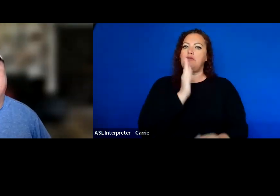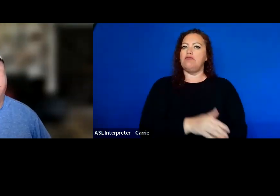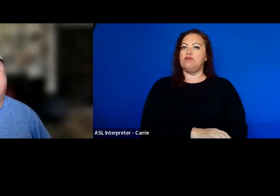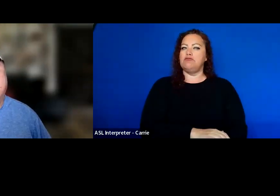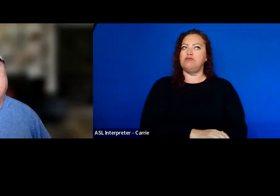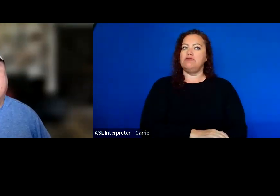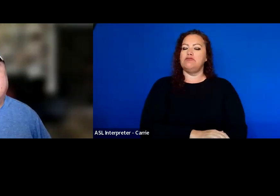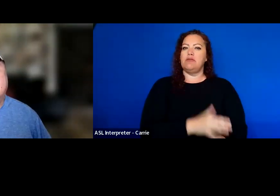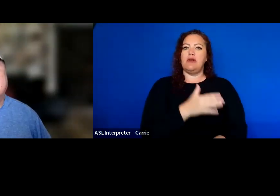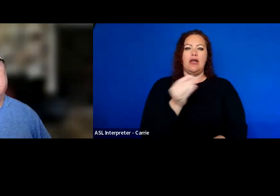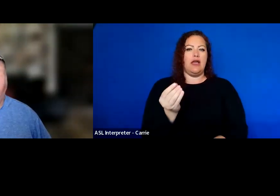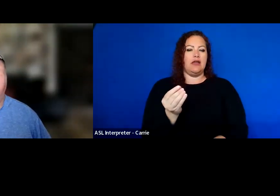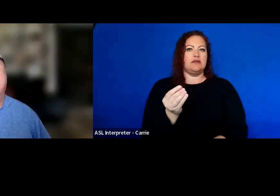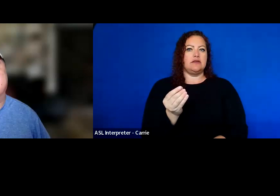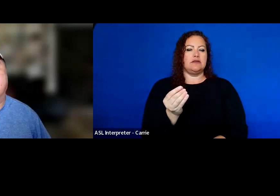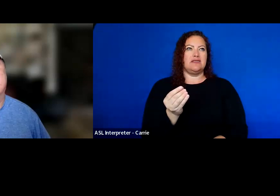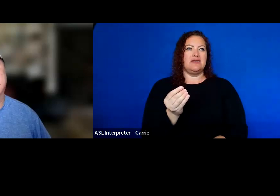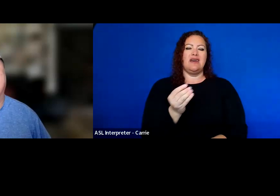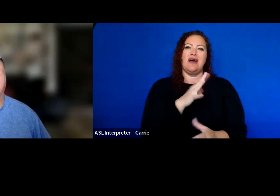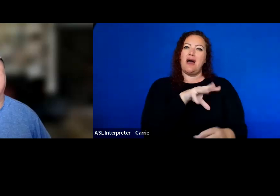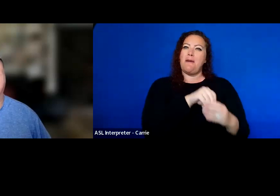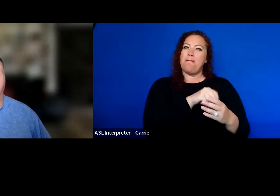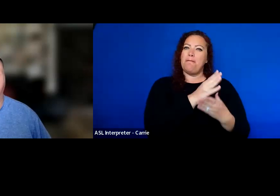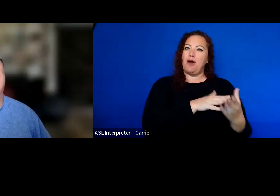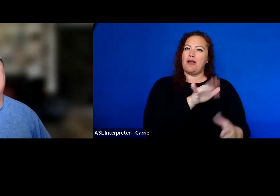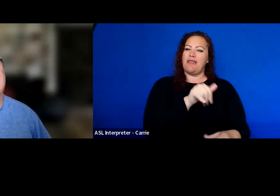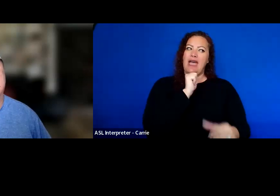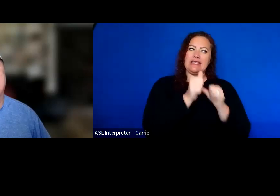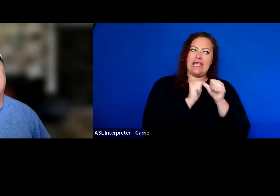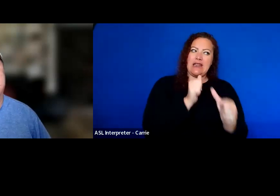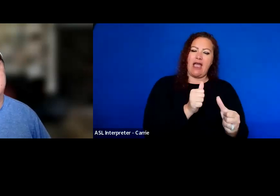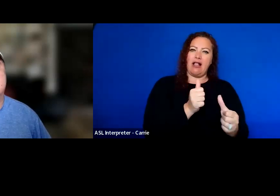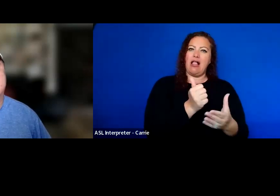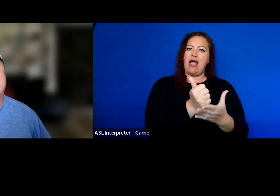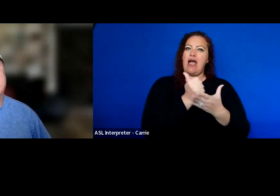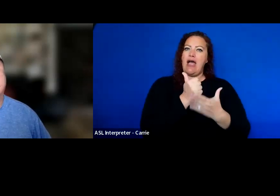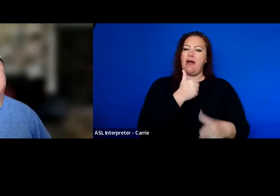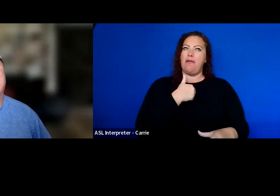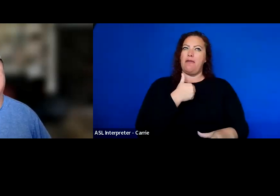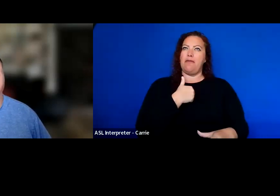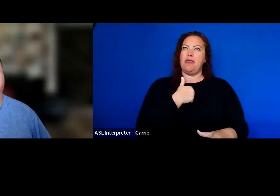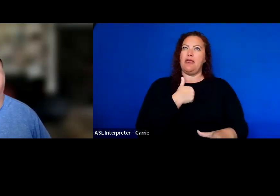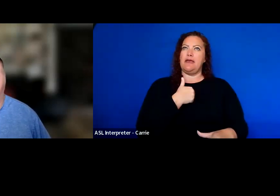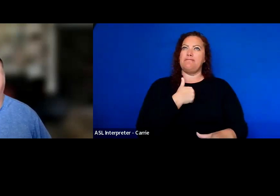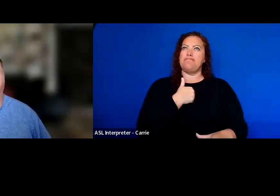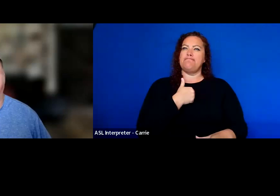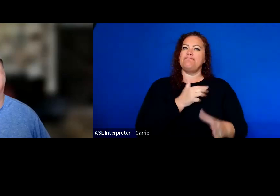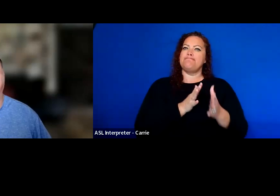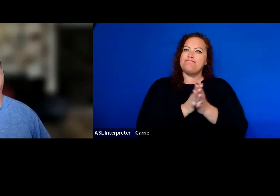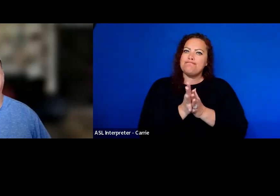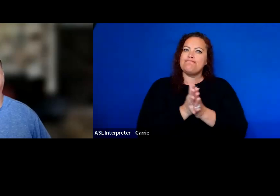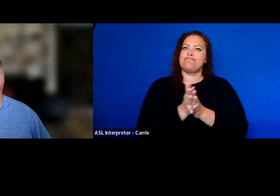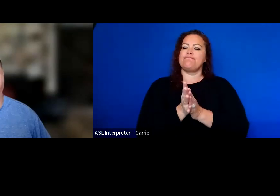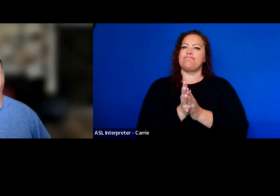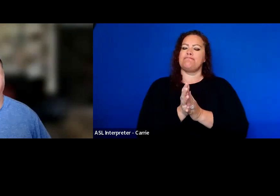And part of that denial helped me motivate to work hard at